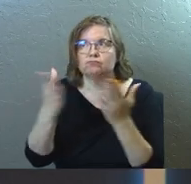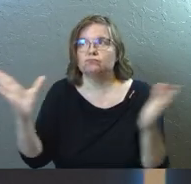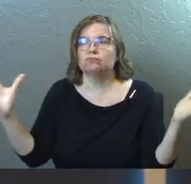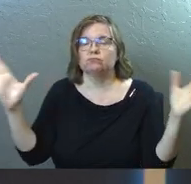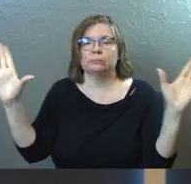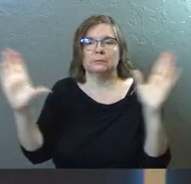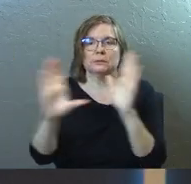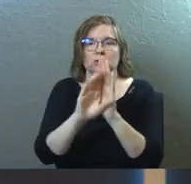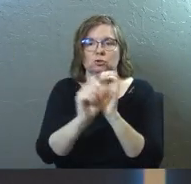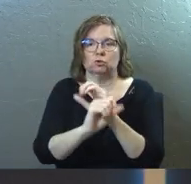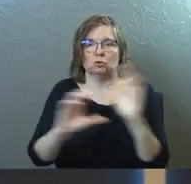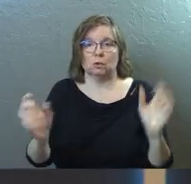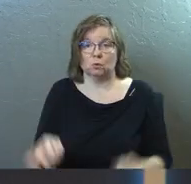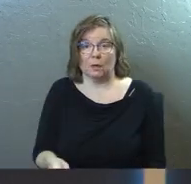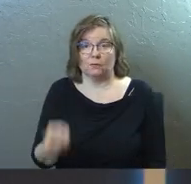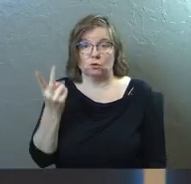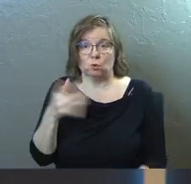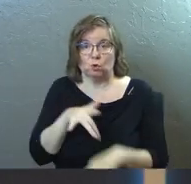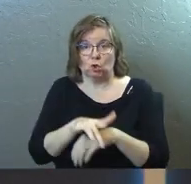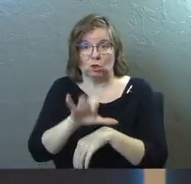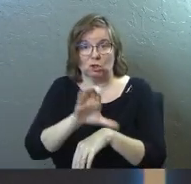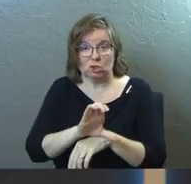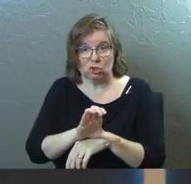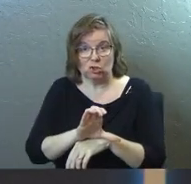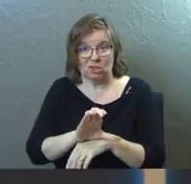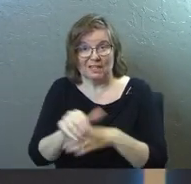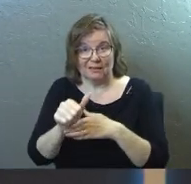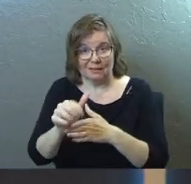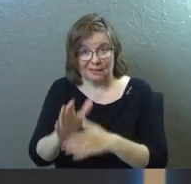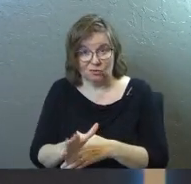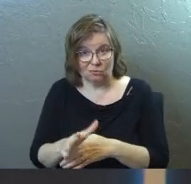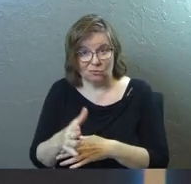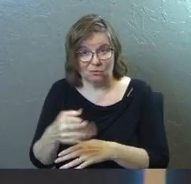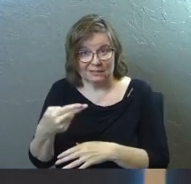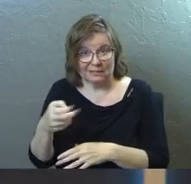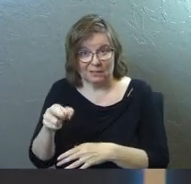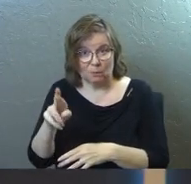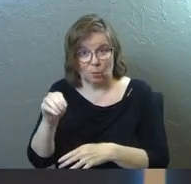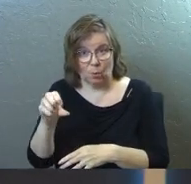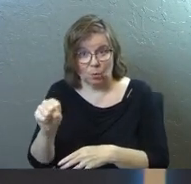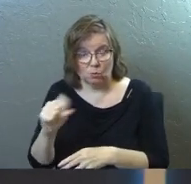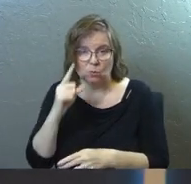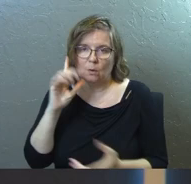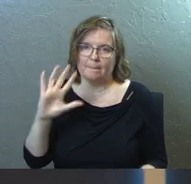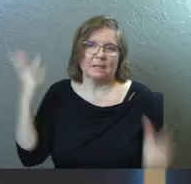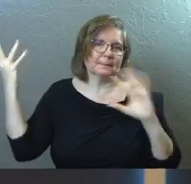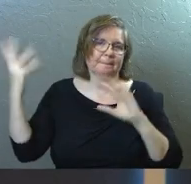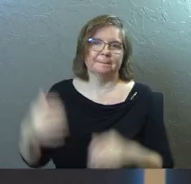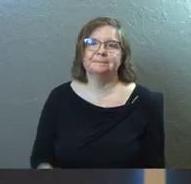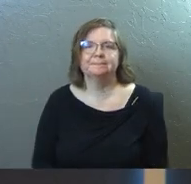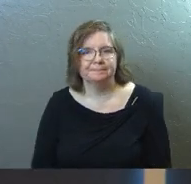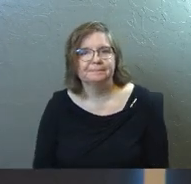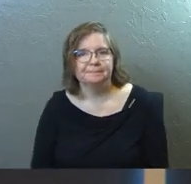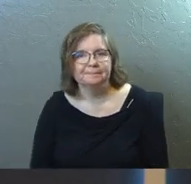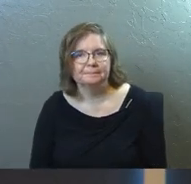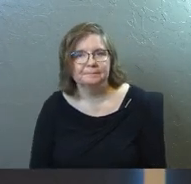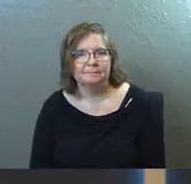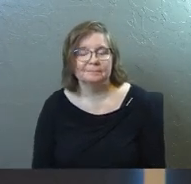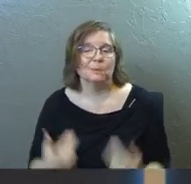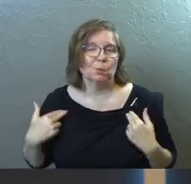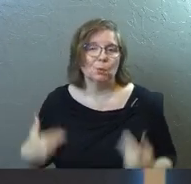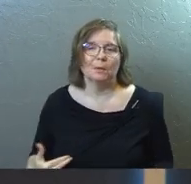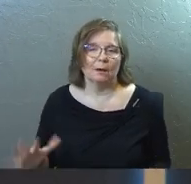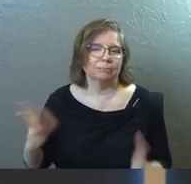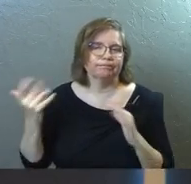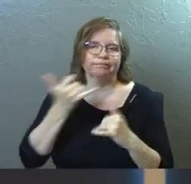two early church leaders, heroes of the faith early on, who mess up big time. That's what's